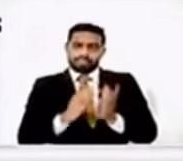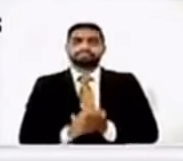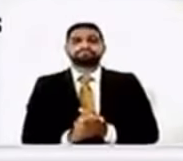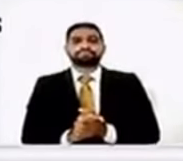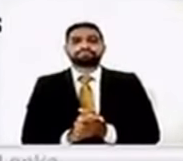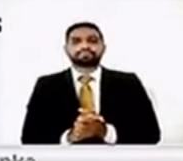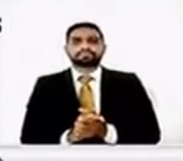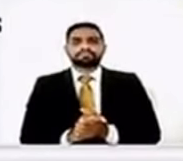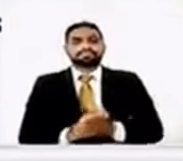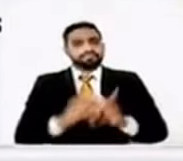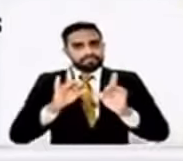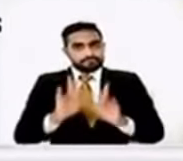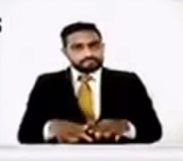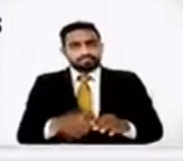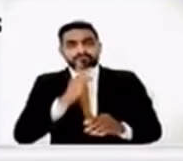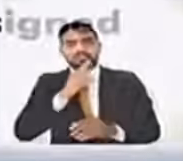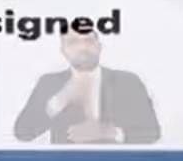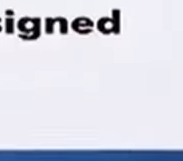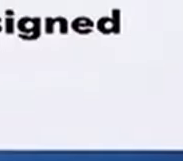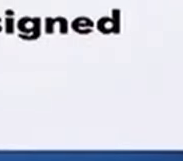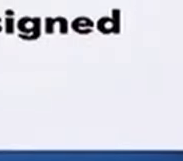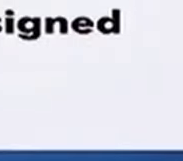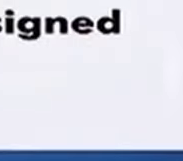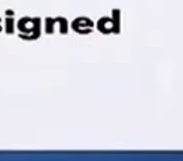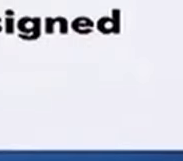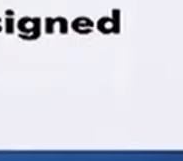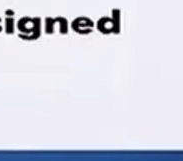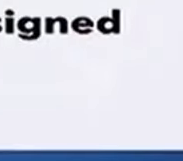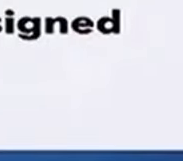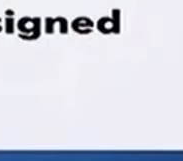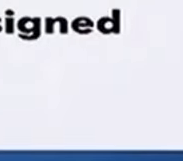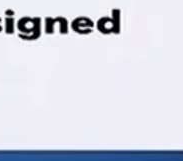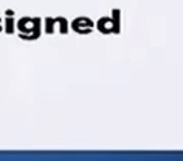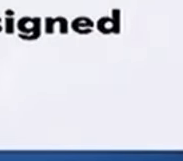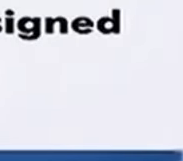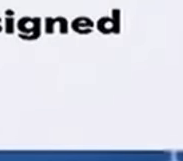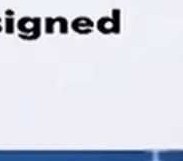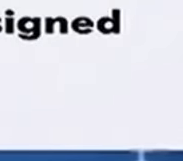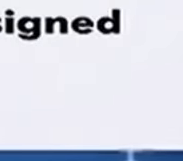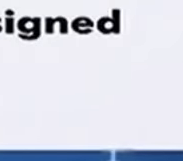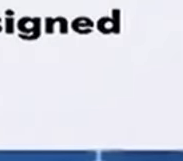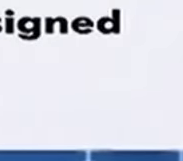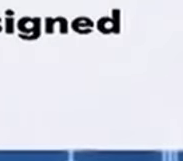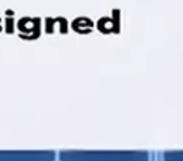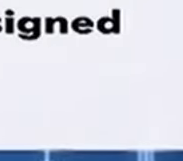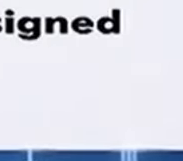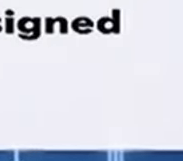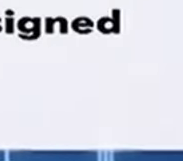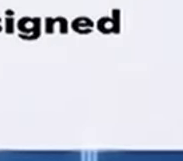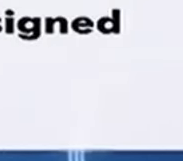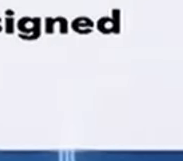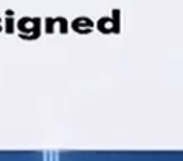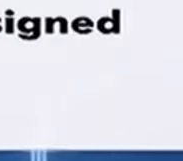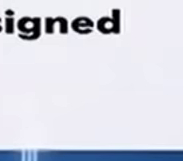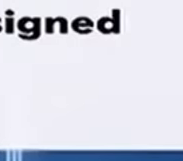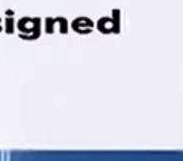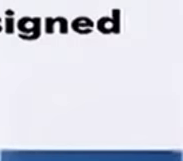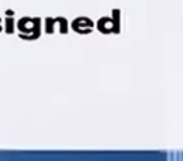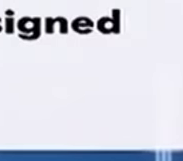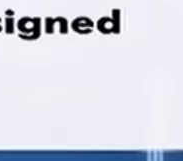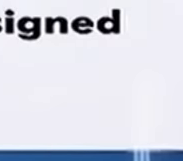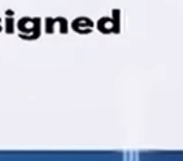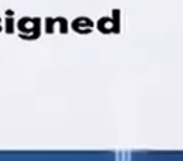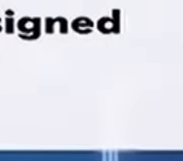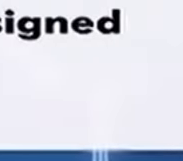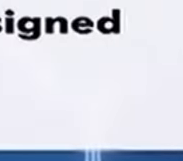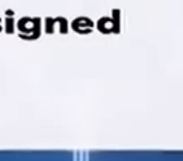approval and licensing process pertaining to the construction industry. All identified excavation centers to be